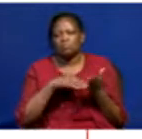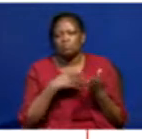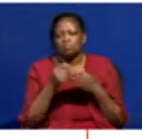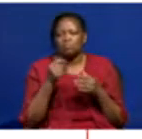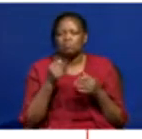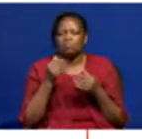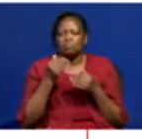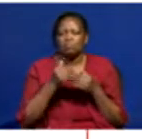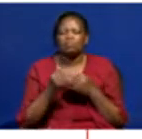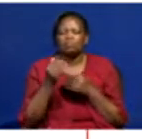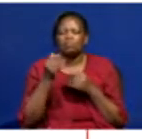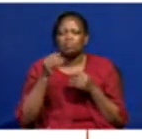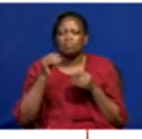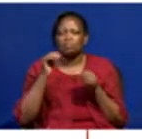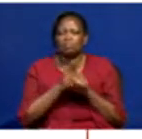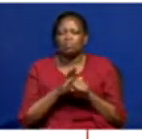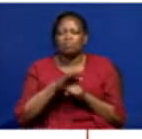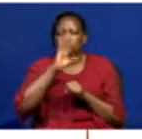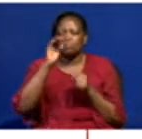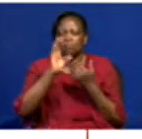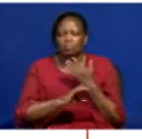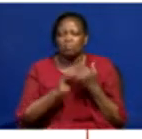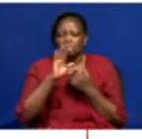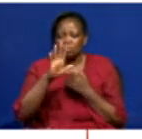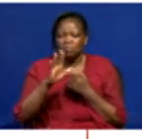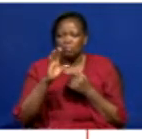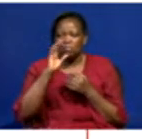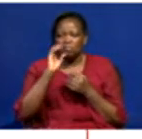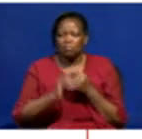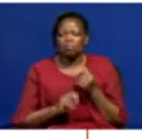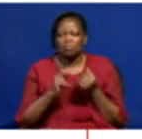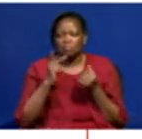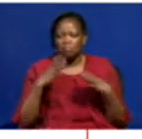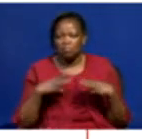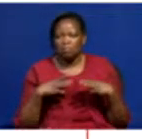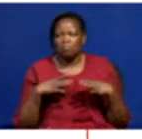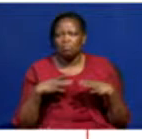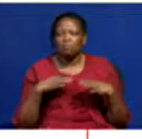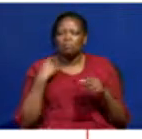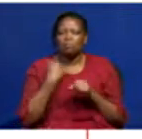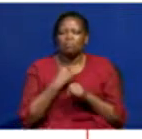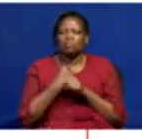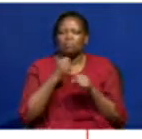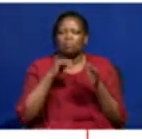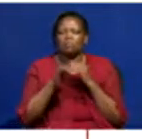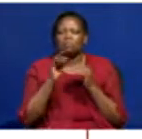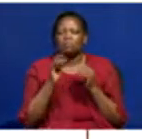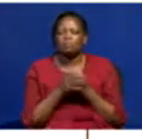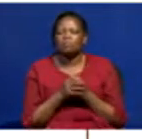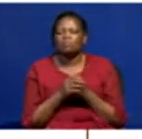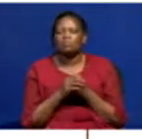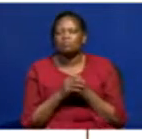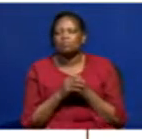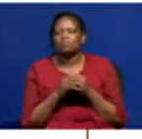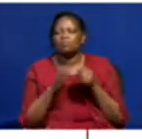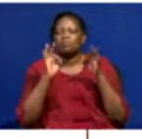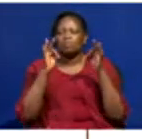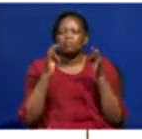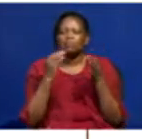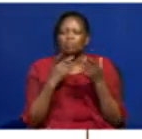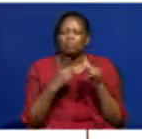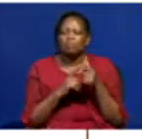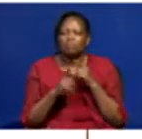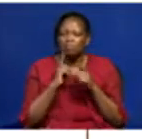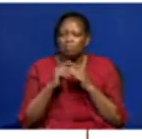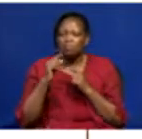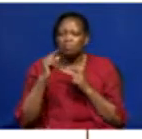ahead of several African countries, 45% of Kenyans still lack access to smart devices. Speaking in